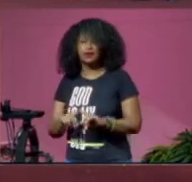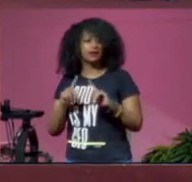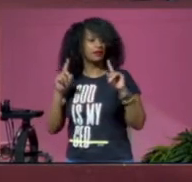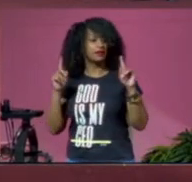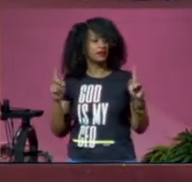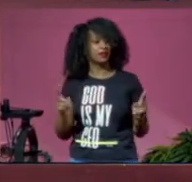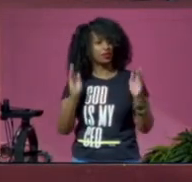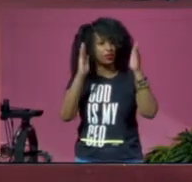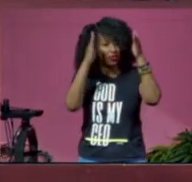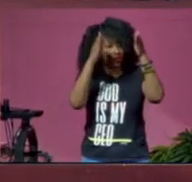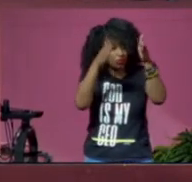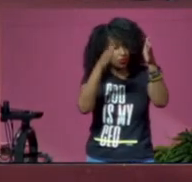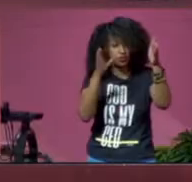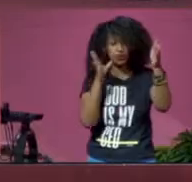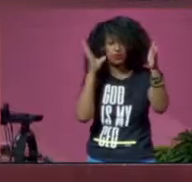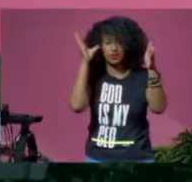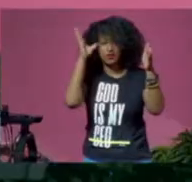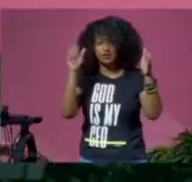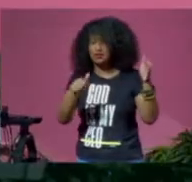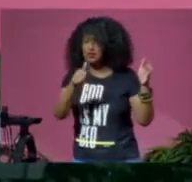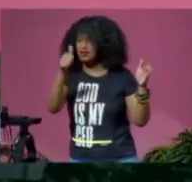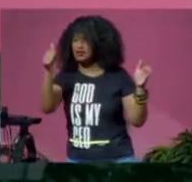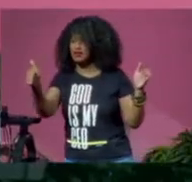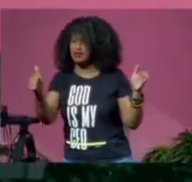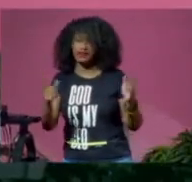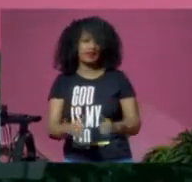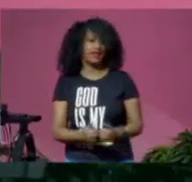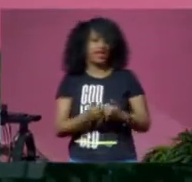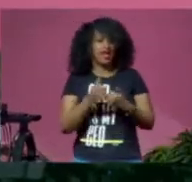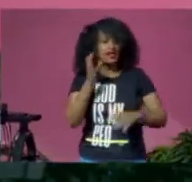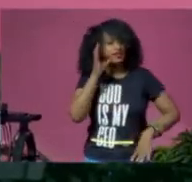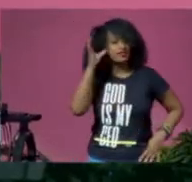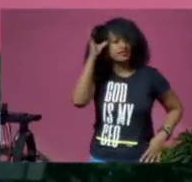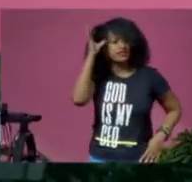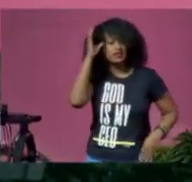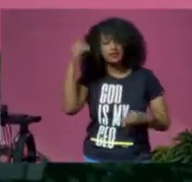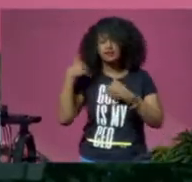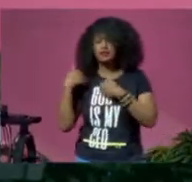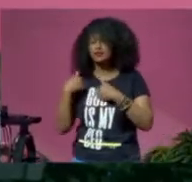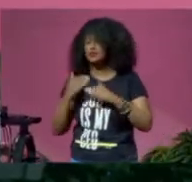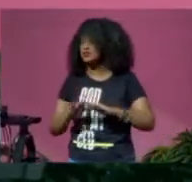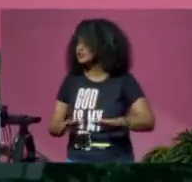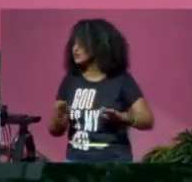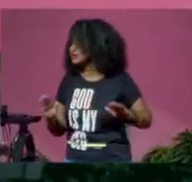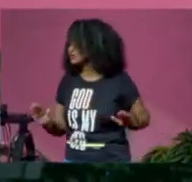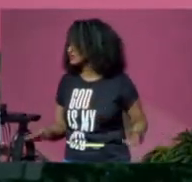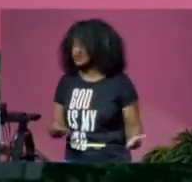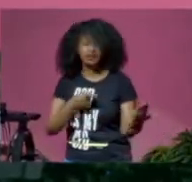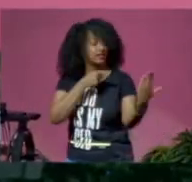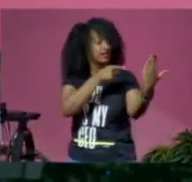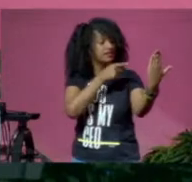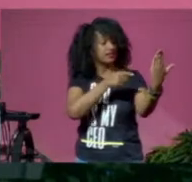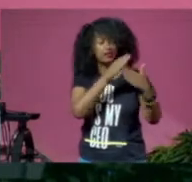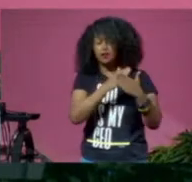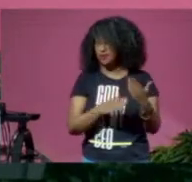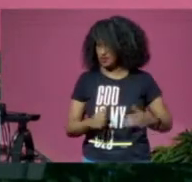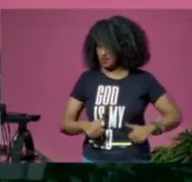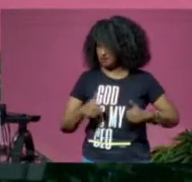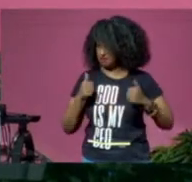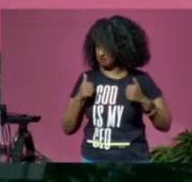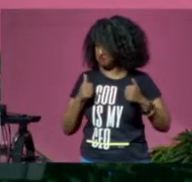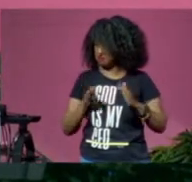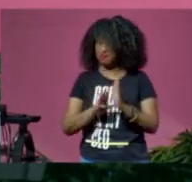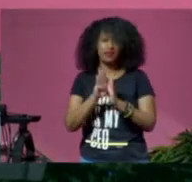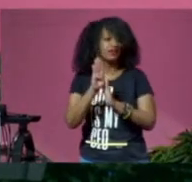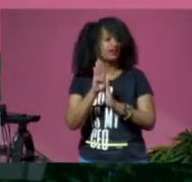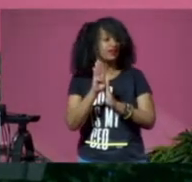the parental other. And so how the parent responds to the child in the mirror stage of development